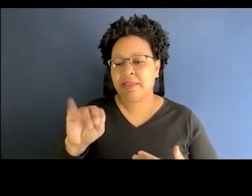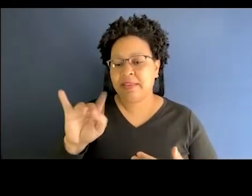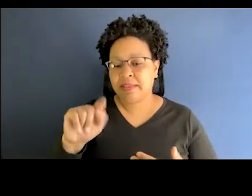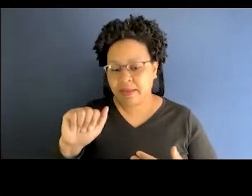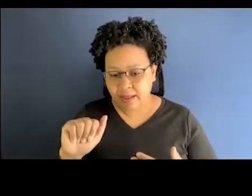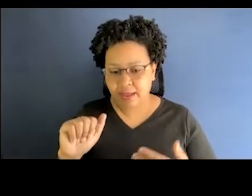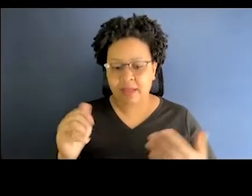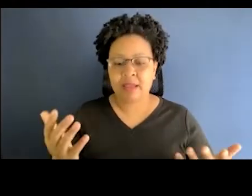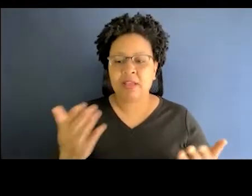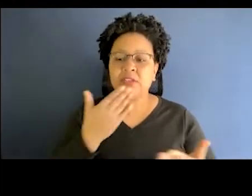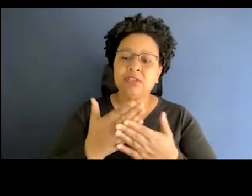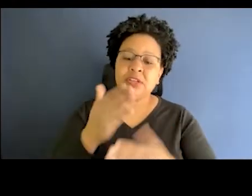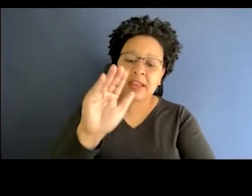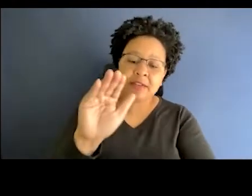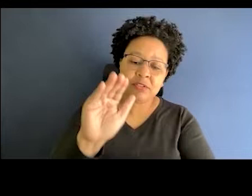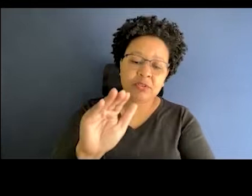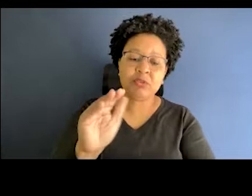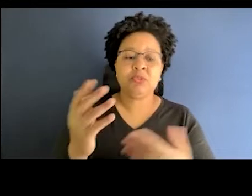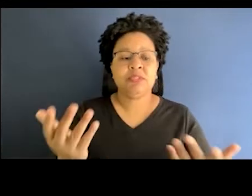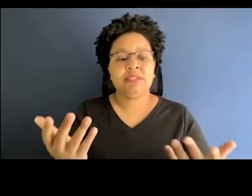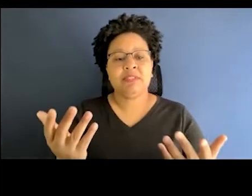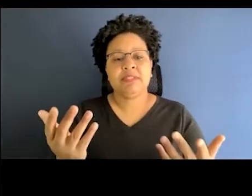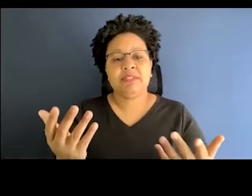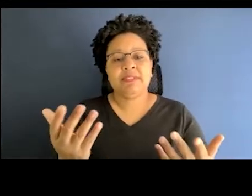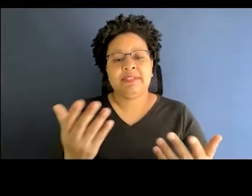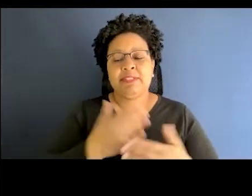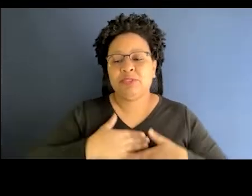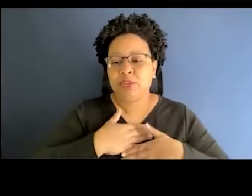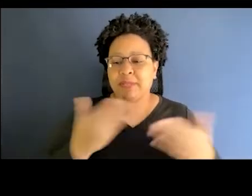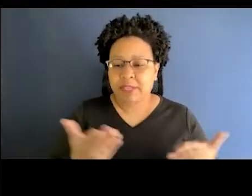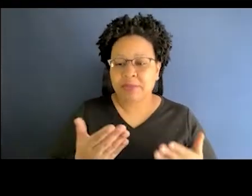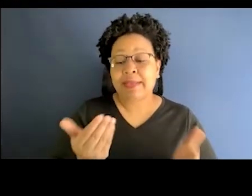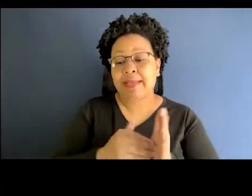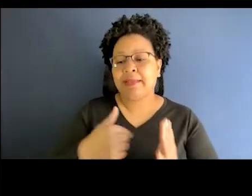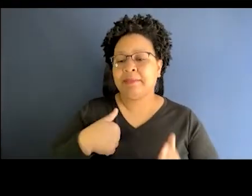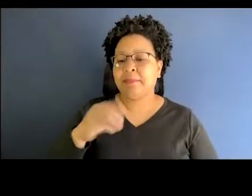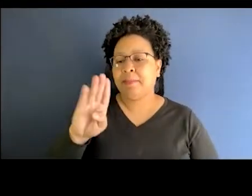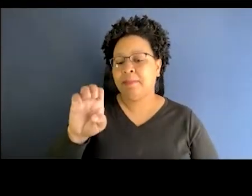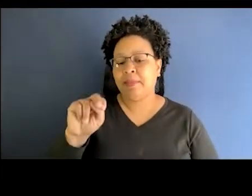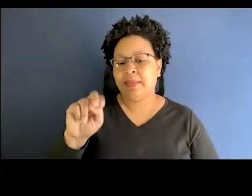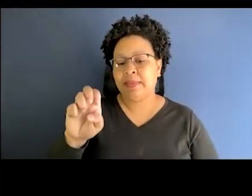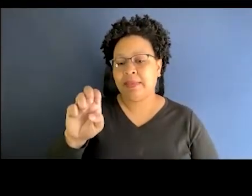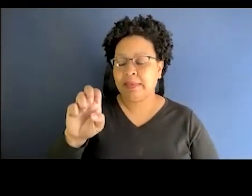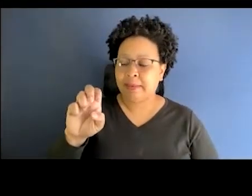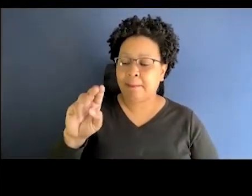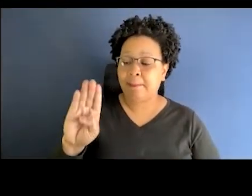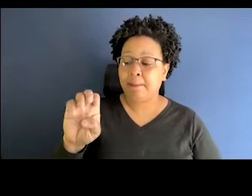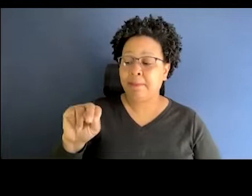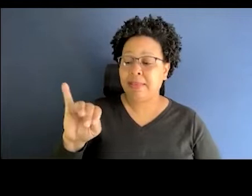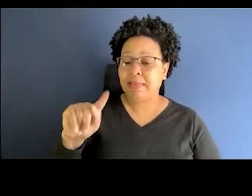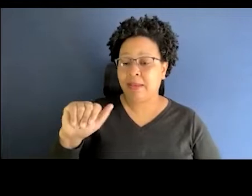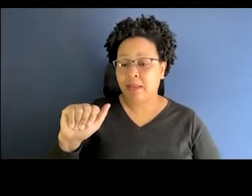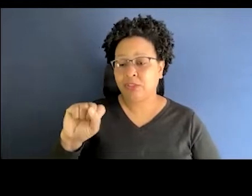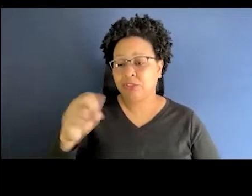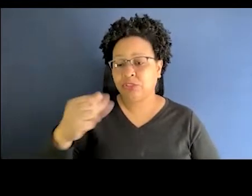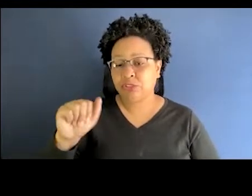here with you, my sister, on today. My name is Benita Shaw. I'm going to describe to you a little on this picture and share you a little